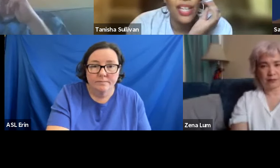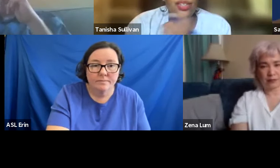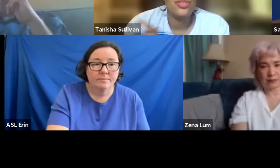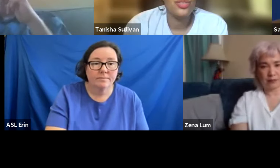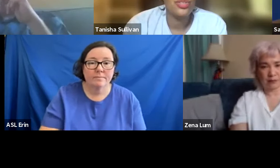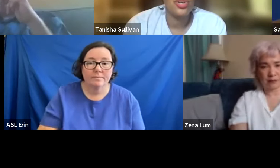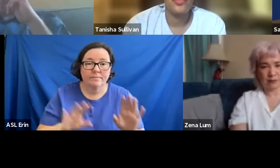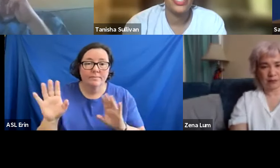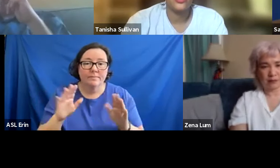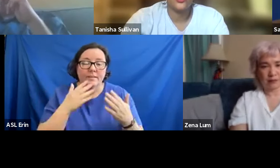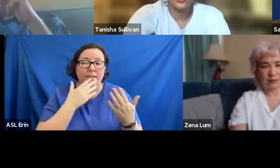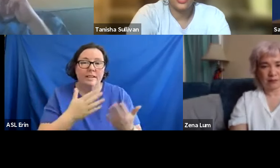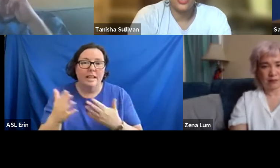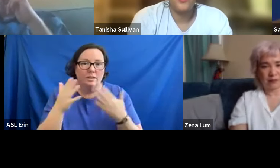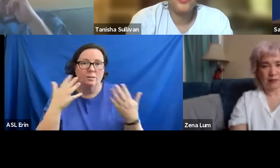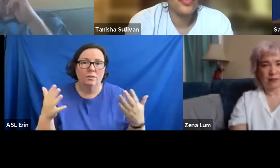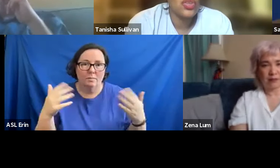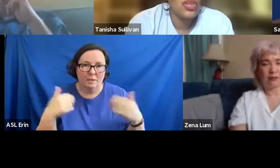Great, thank you so much.